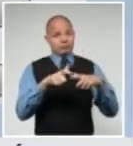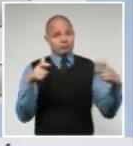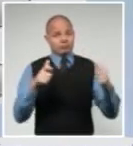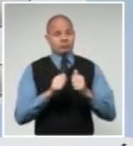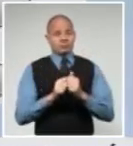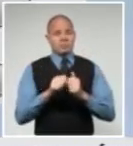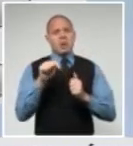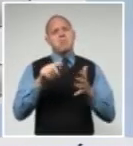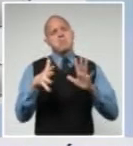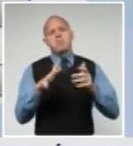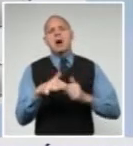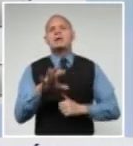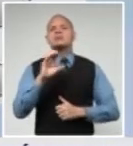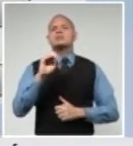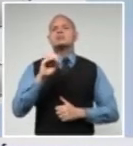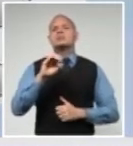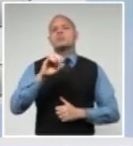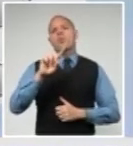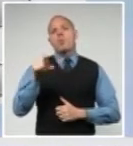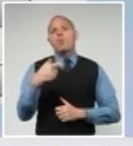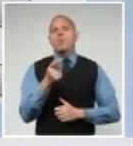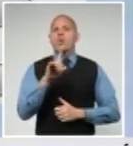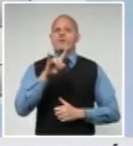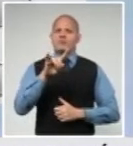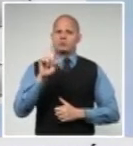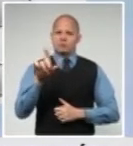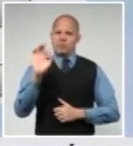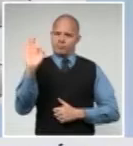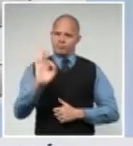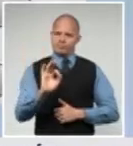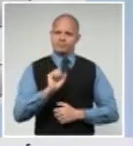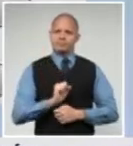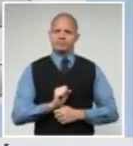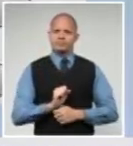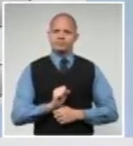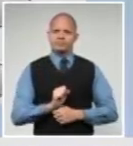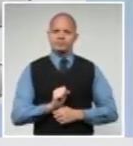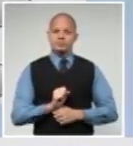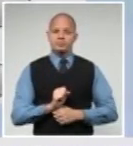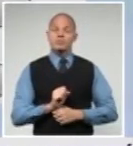130, Artemisa 121, Havana